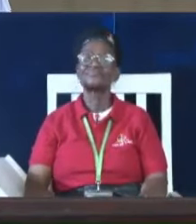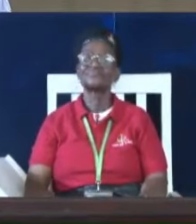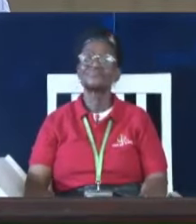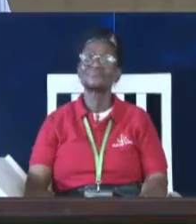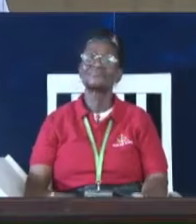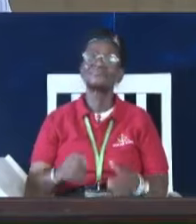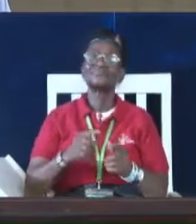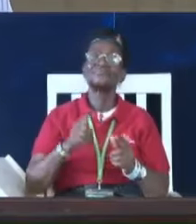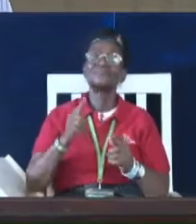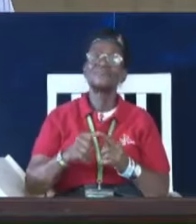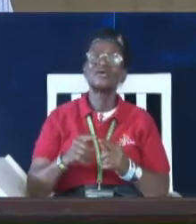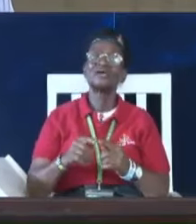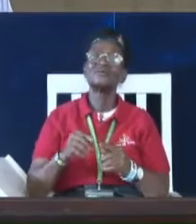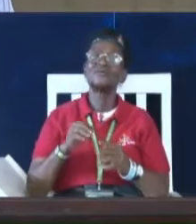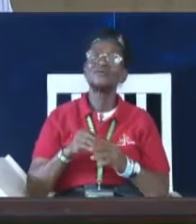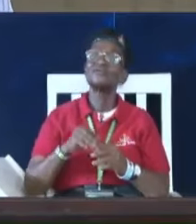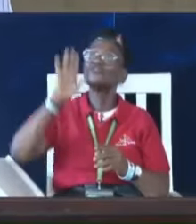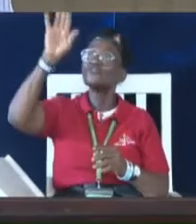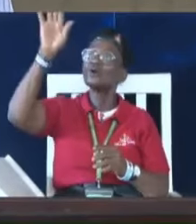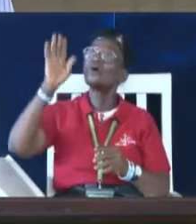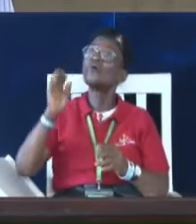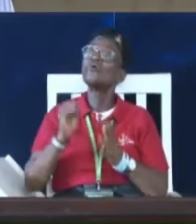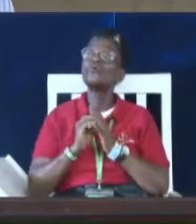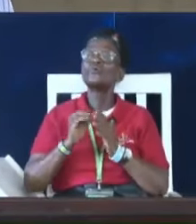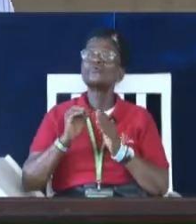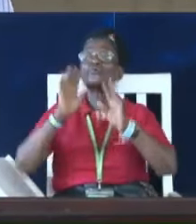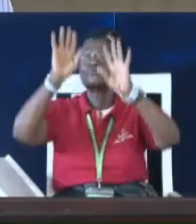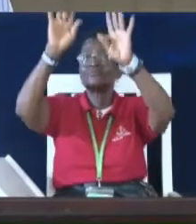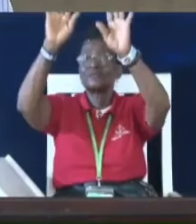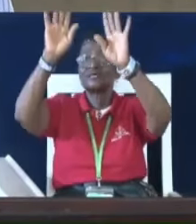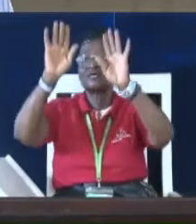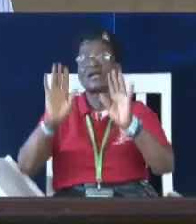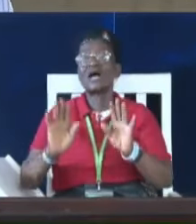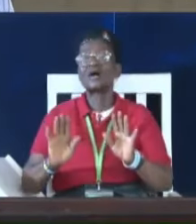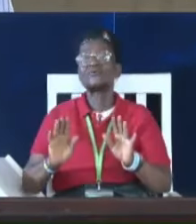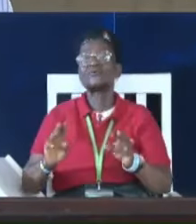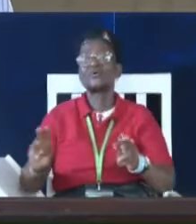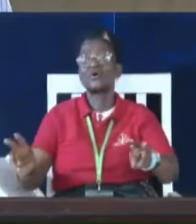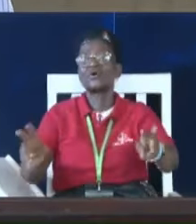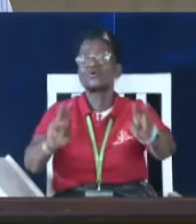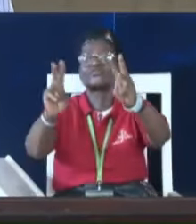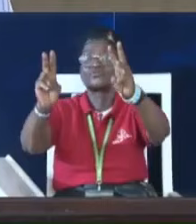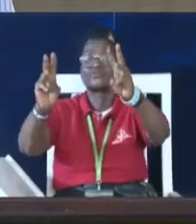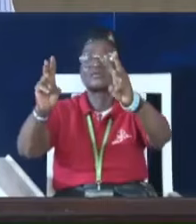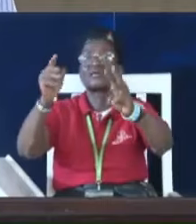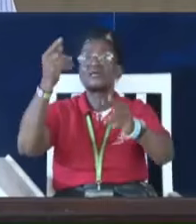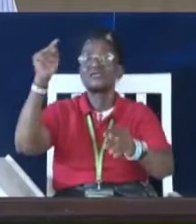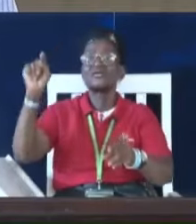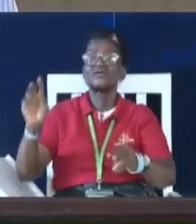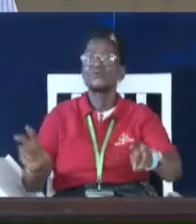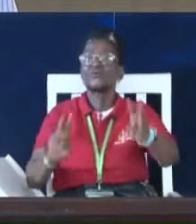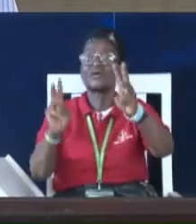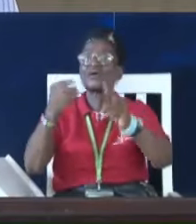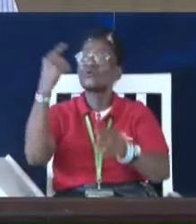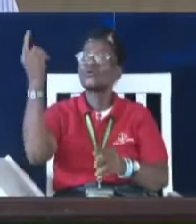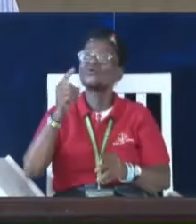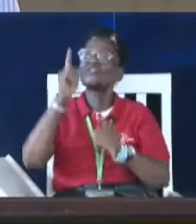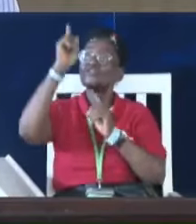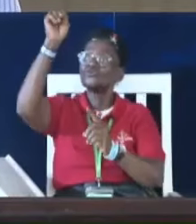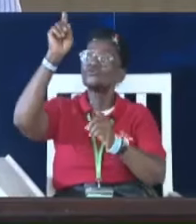And then in your own miraculous way, the way only you can do